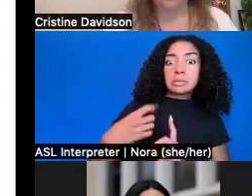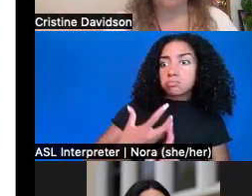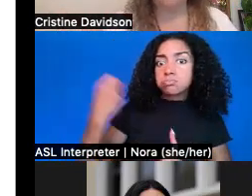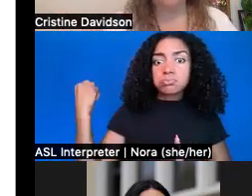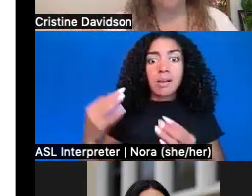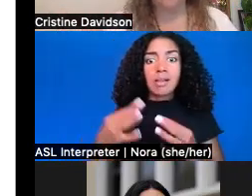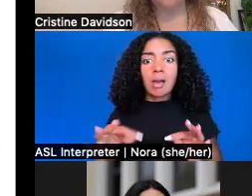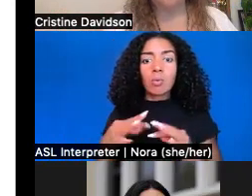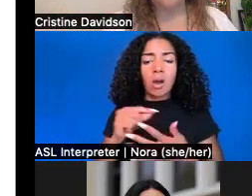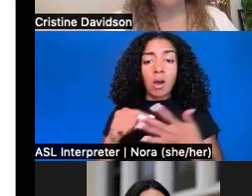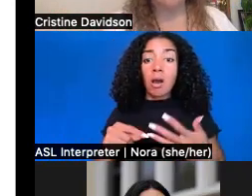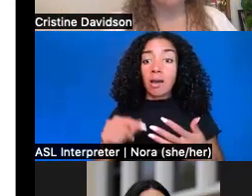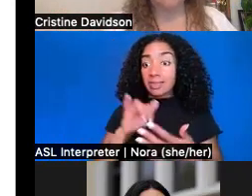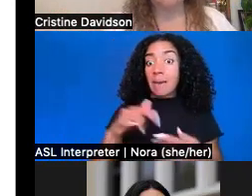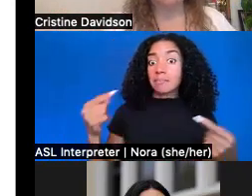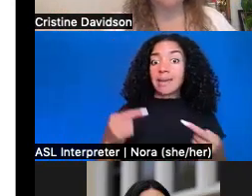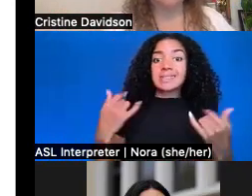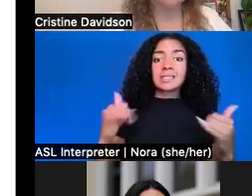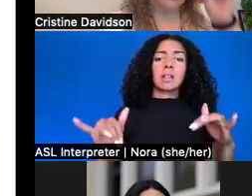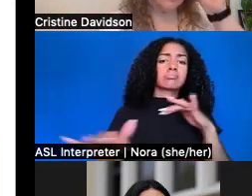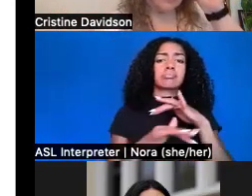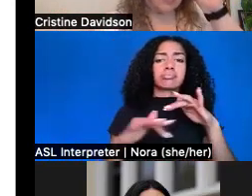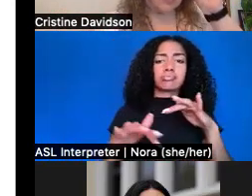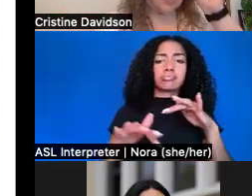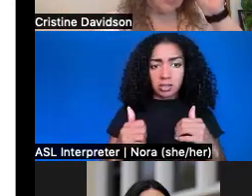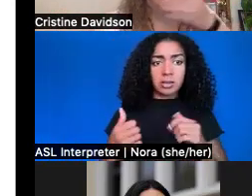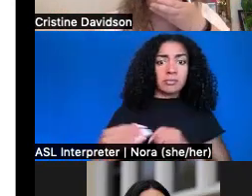with right now. Many different things.